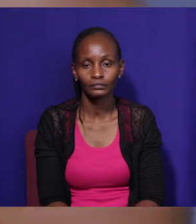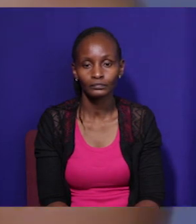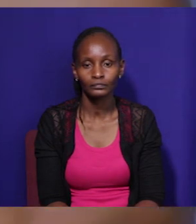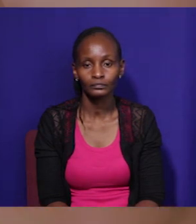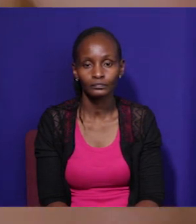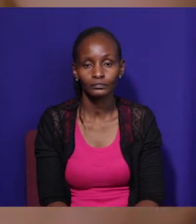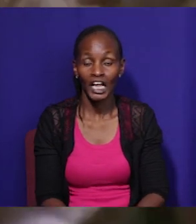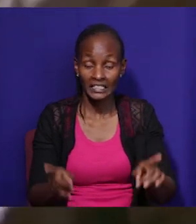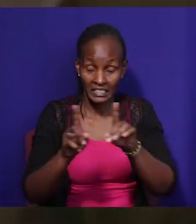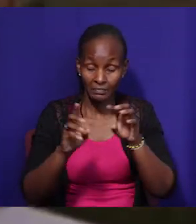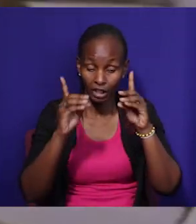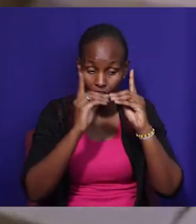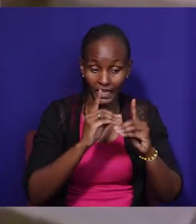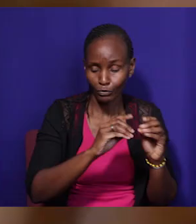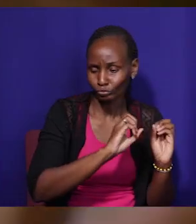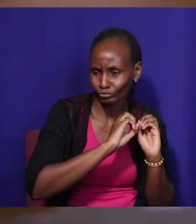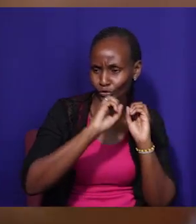So they threw the net out